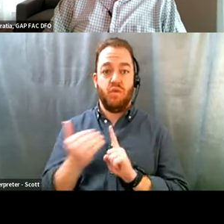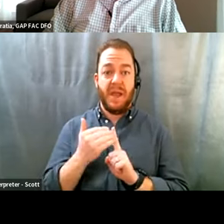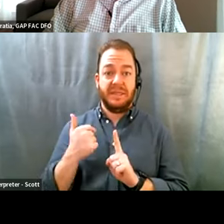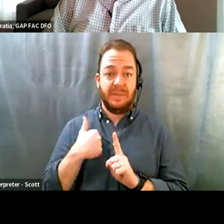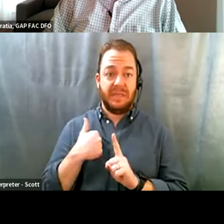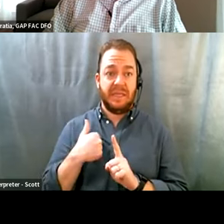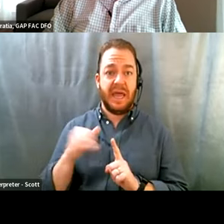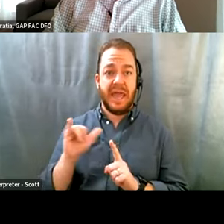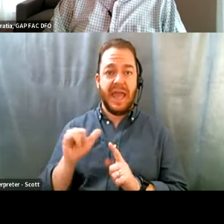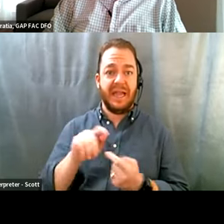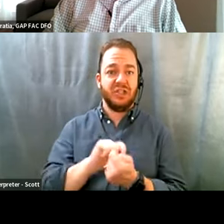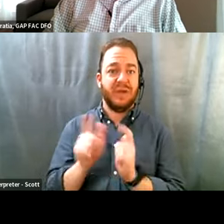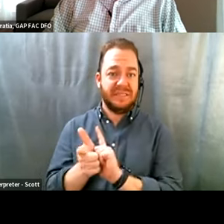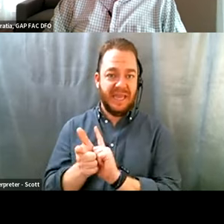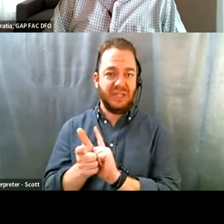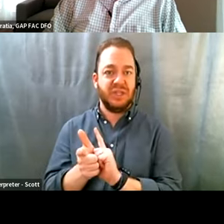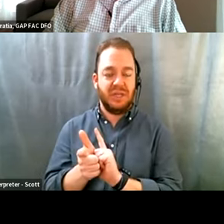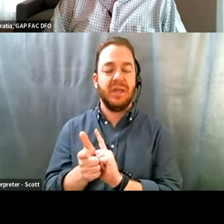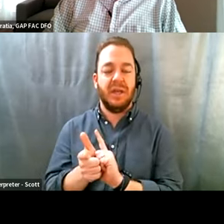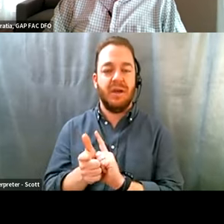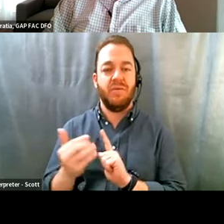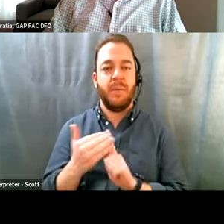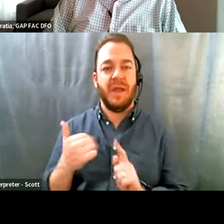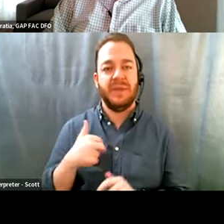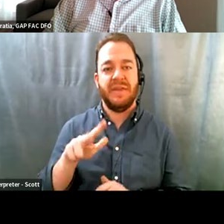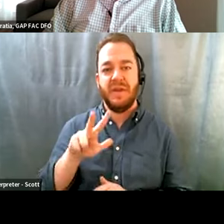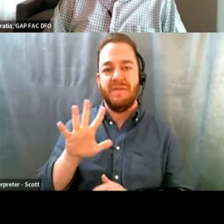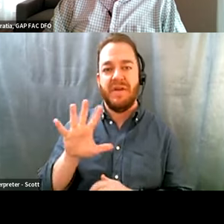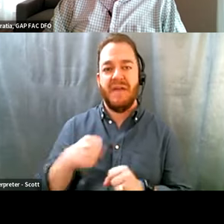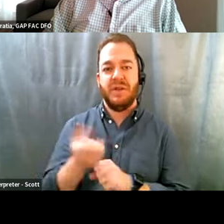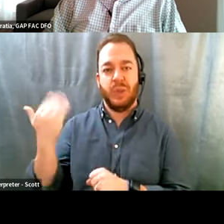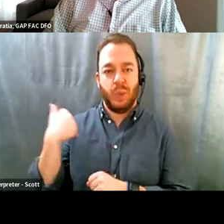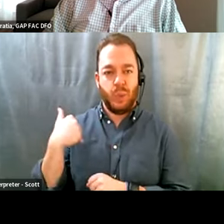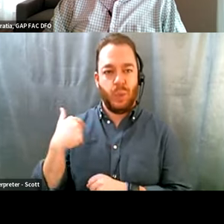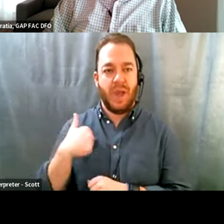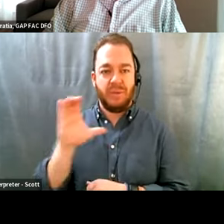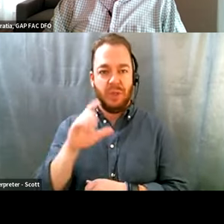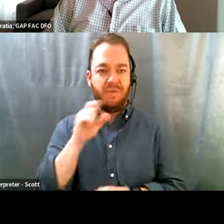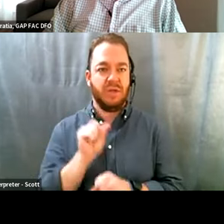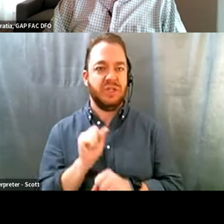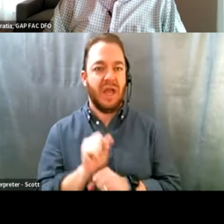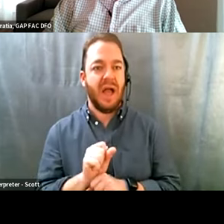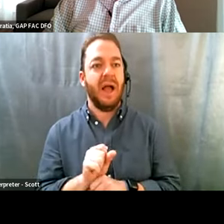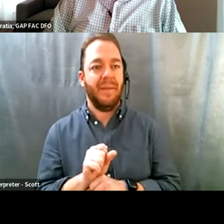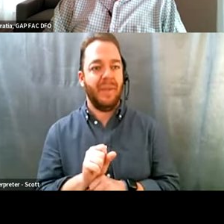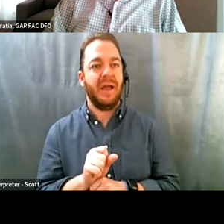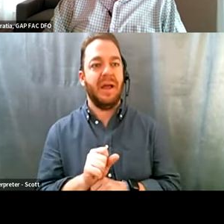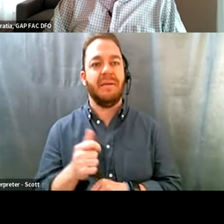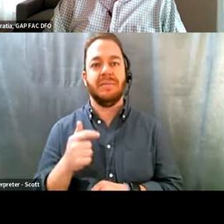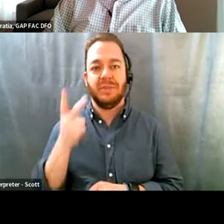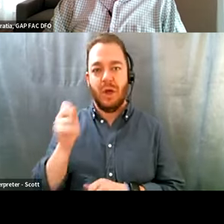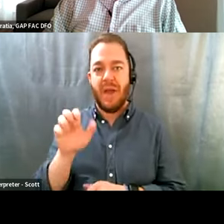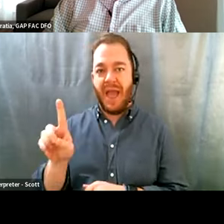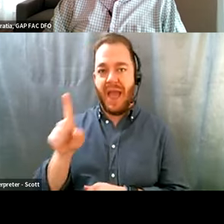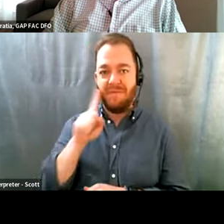it's almost like a translation, John. It reminds me of 35 years ago, you know, when I was looking for a job and I took, there was an ad for an